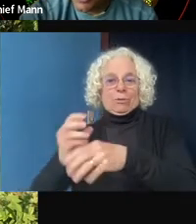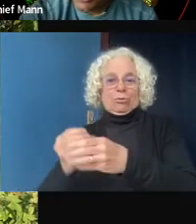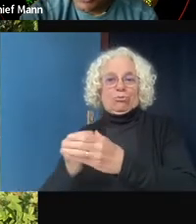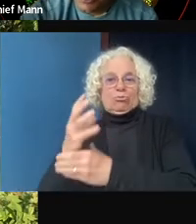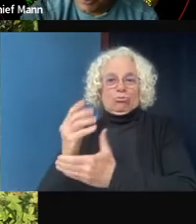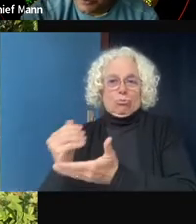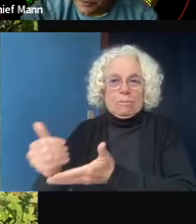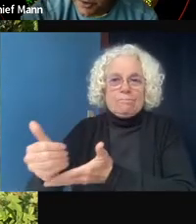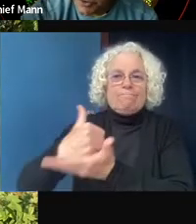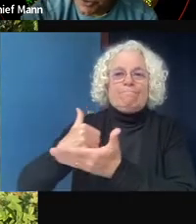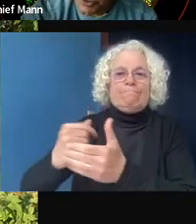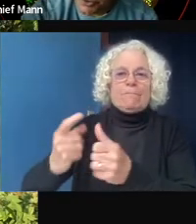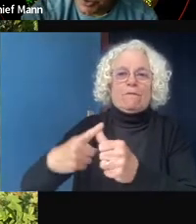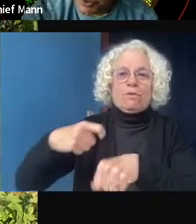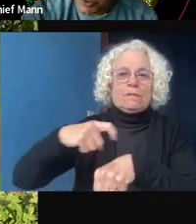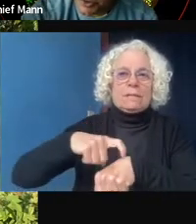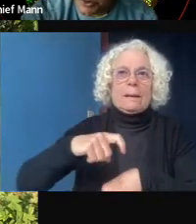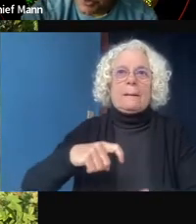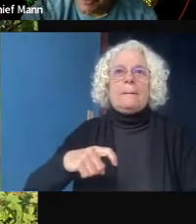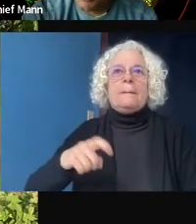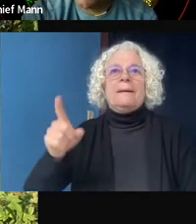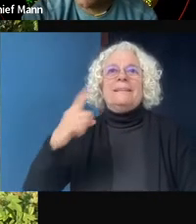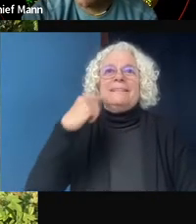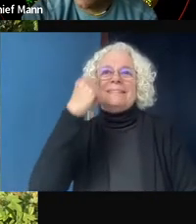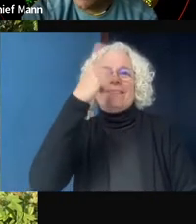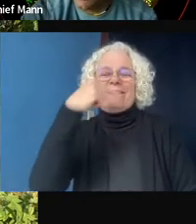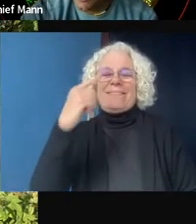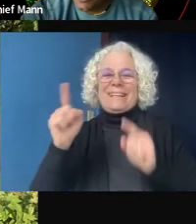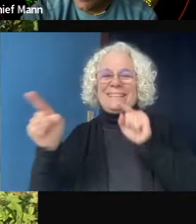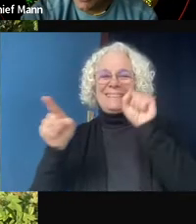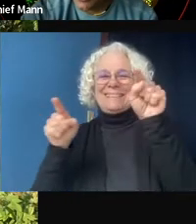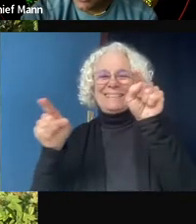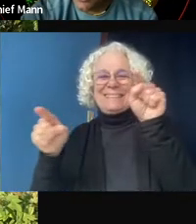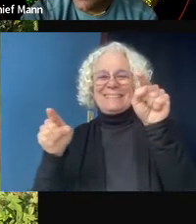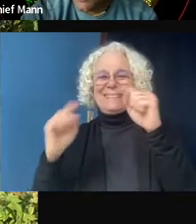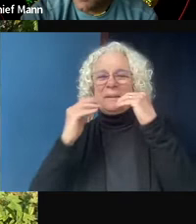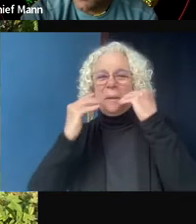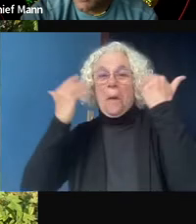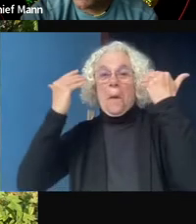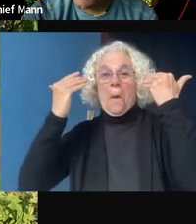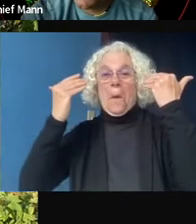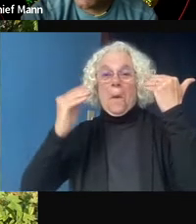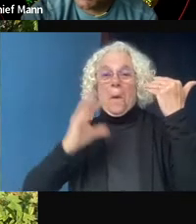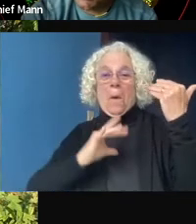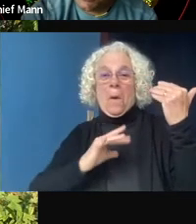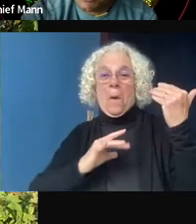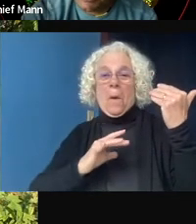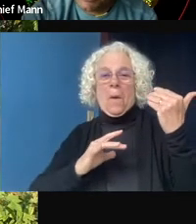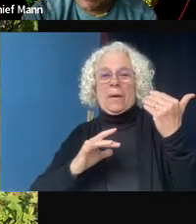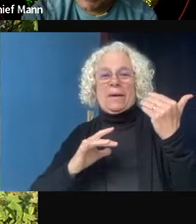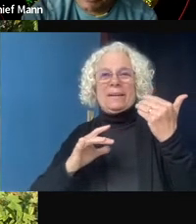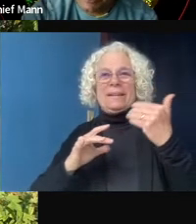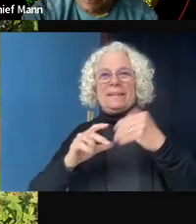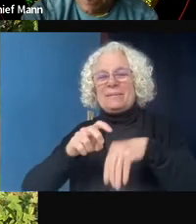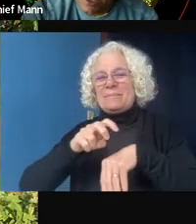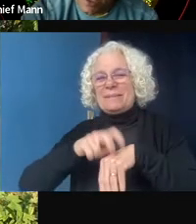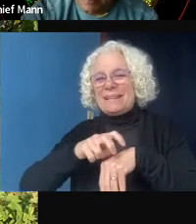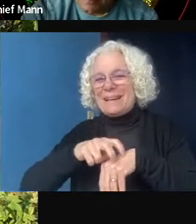the expressions on the face are just a total amazement. It is one of my favorite vegetables to